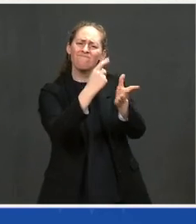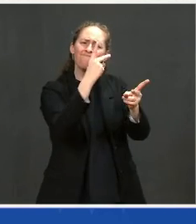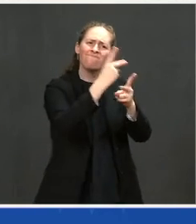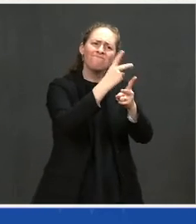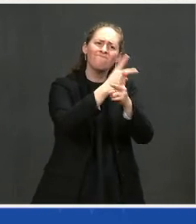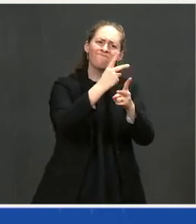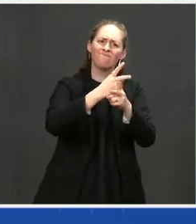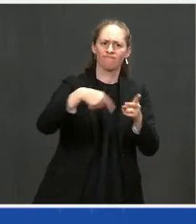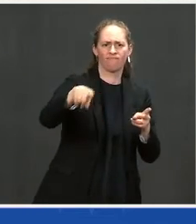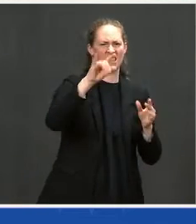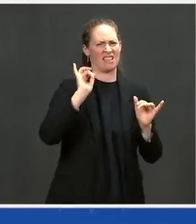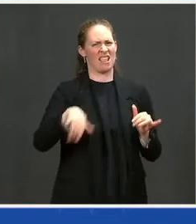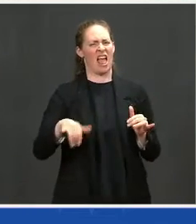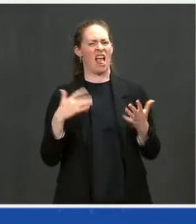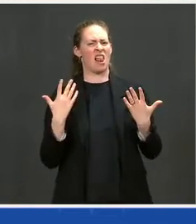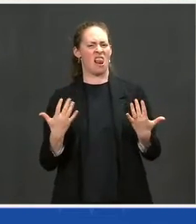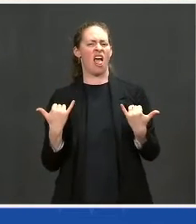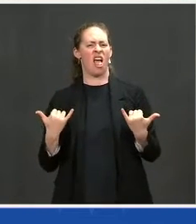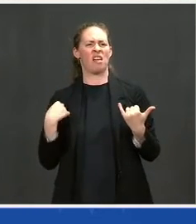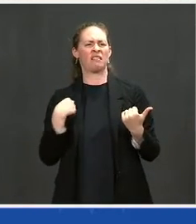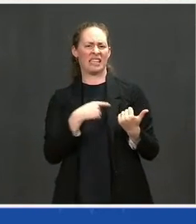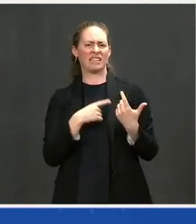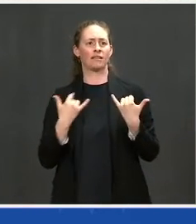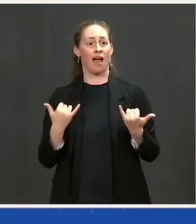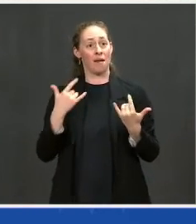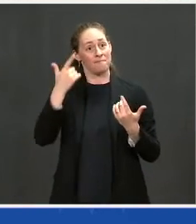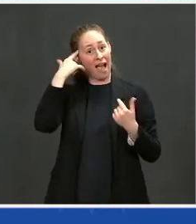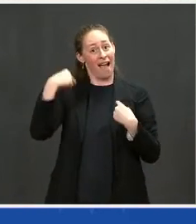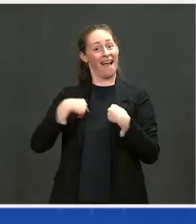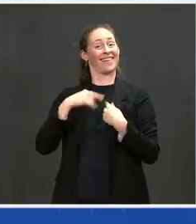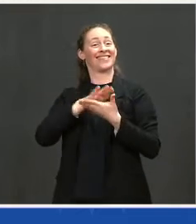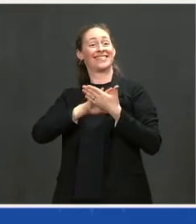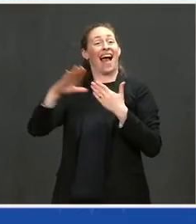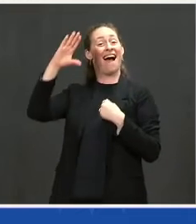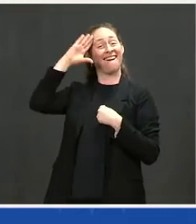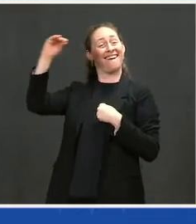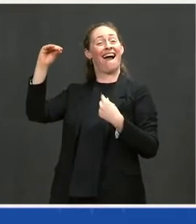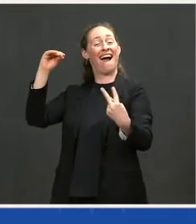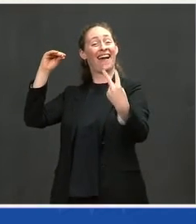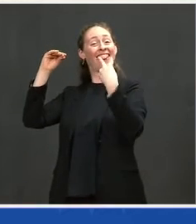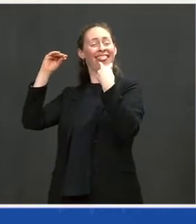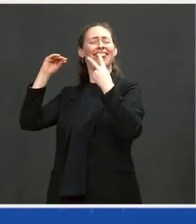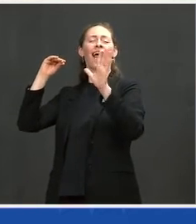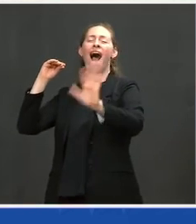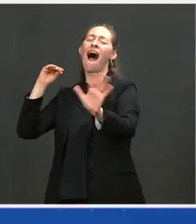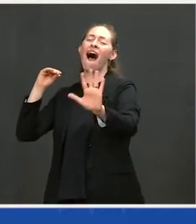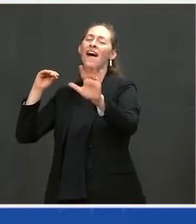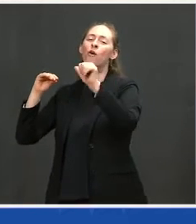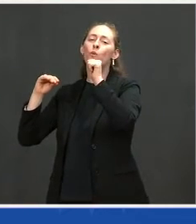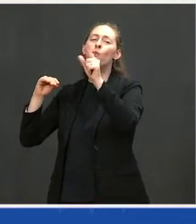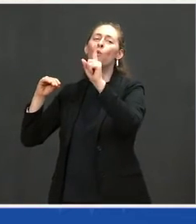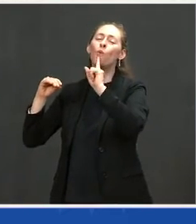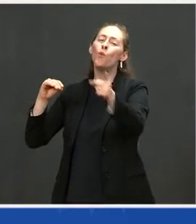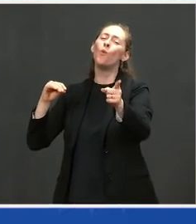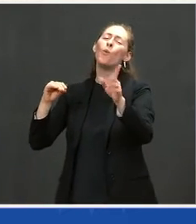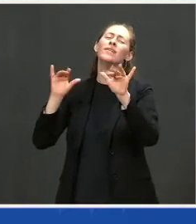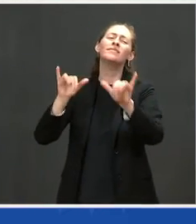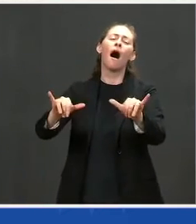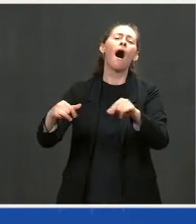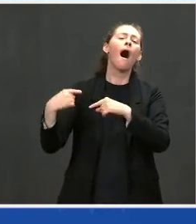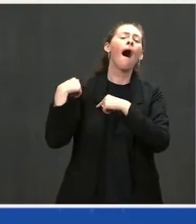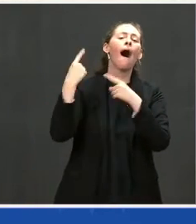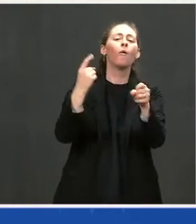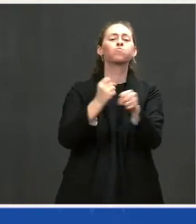like to think it's because I'm a nice guy, but it's not. It's because of what's happened every year. Let me say one other thing on this. If you take a